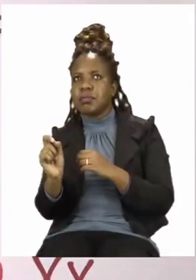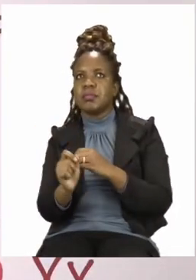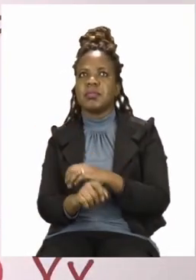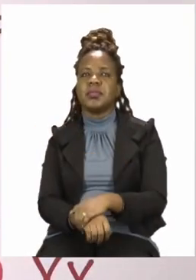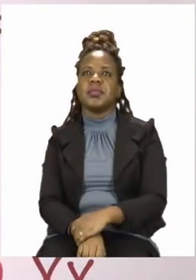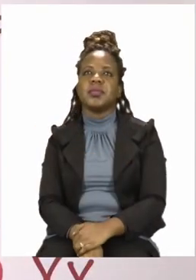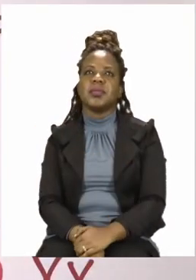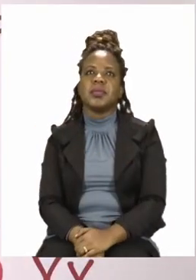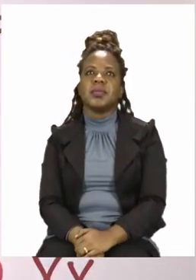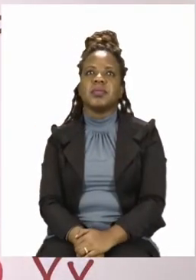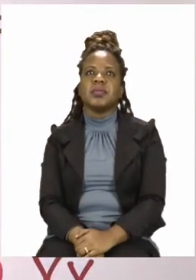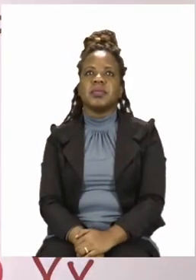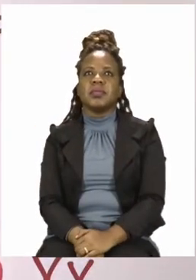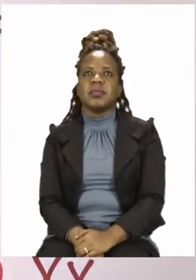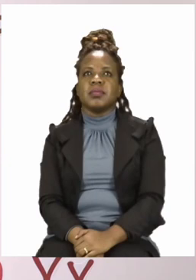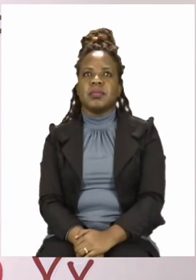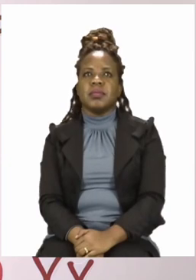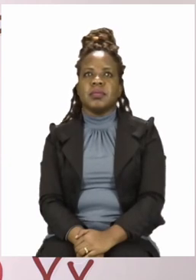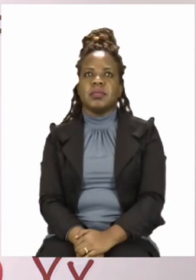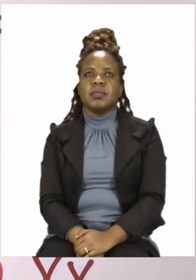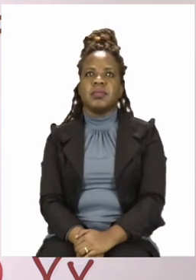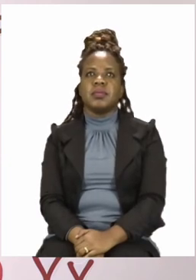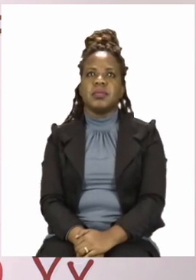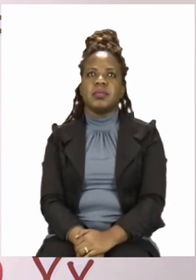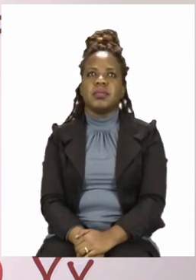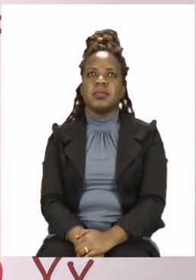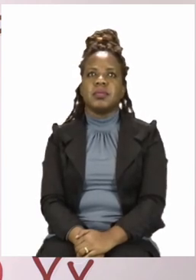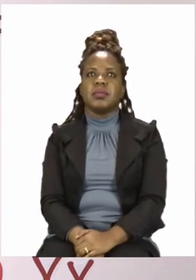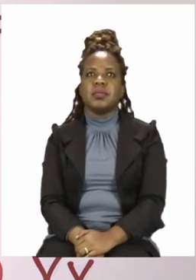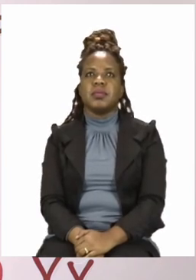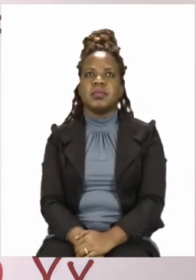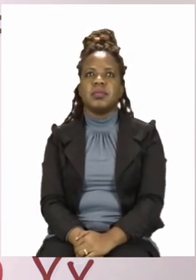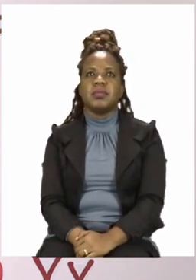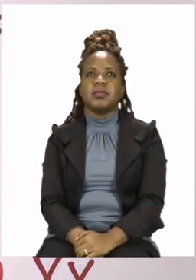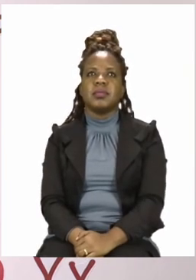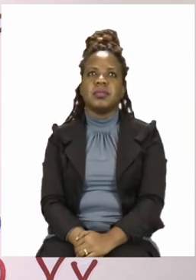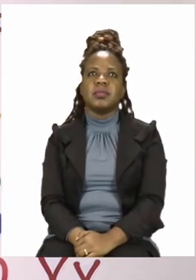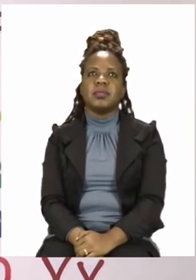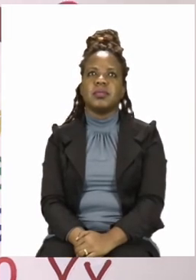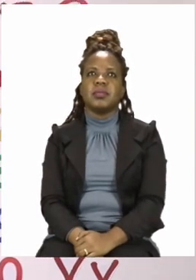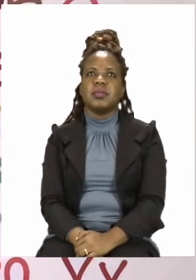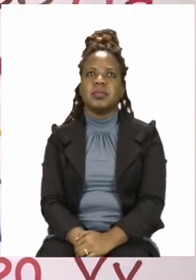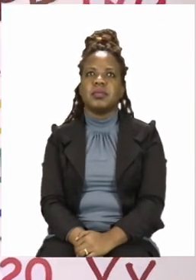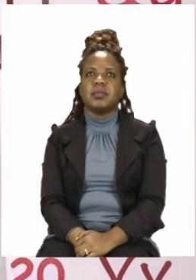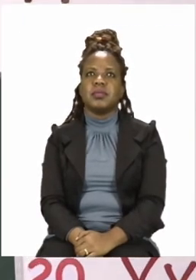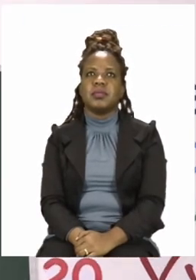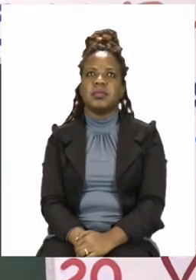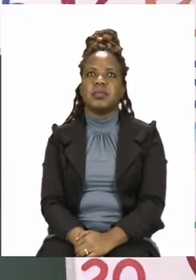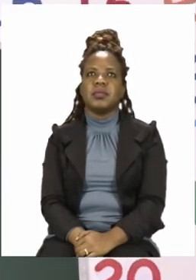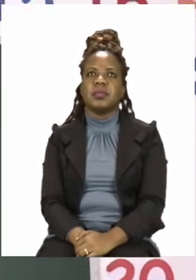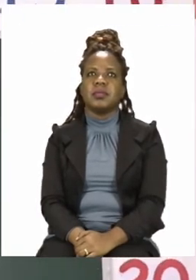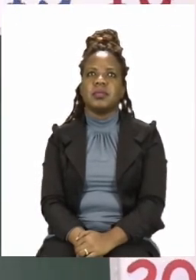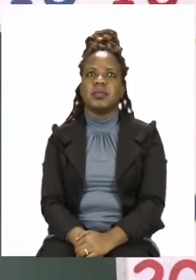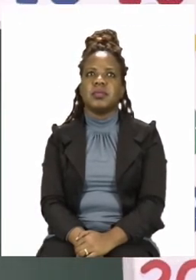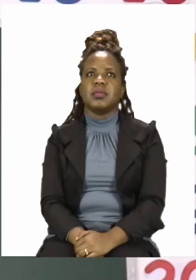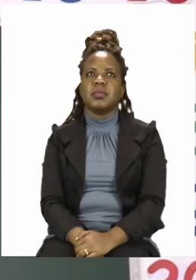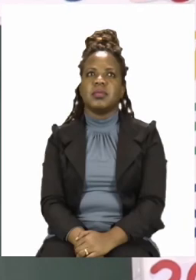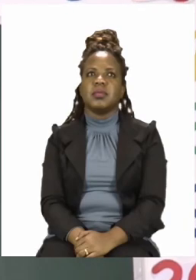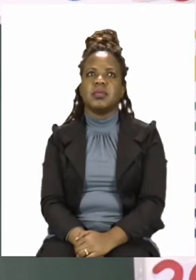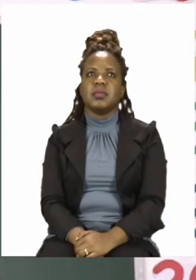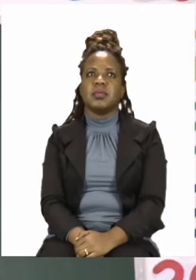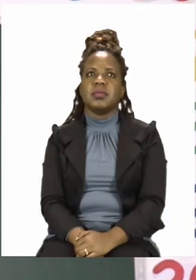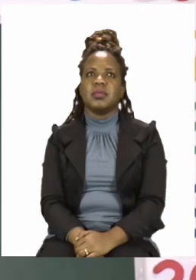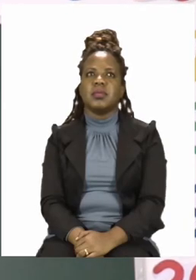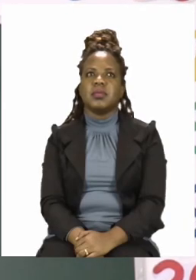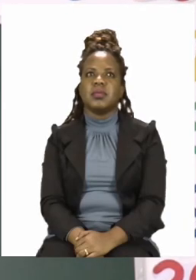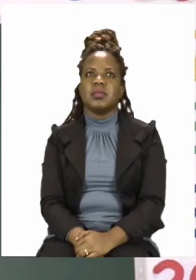Now I have the word rod. And the picture you can see there is of someone who seems to